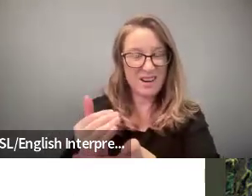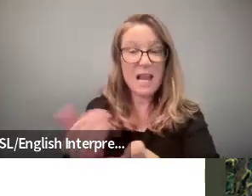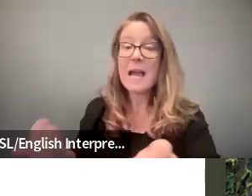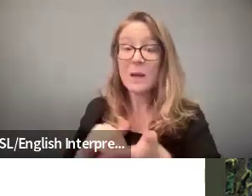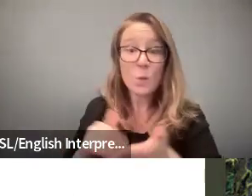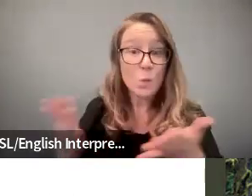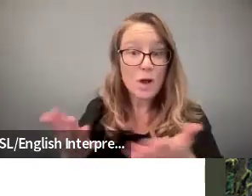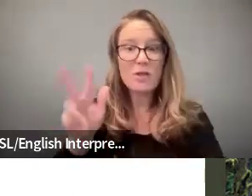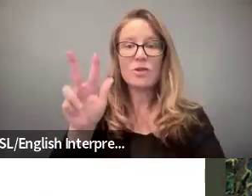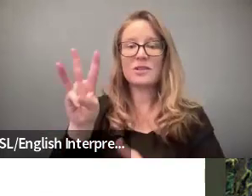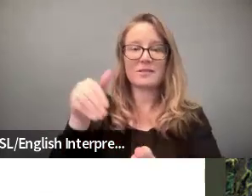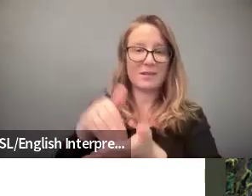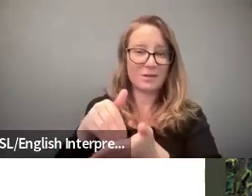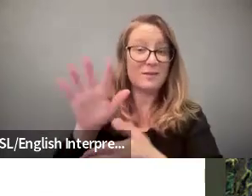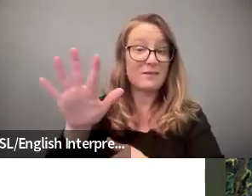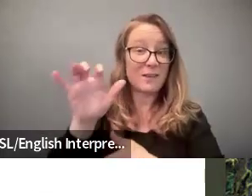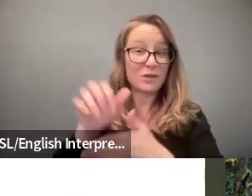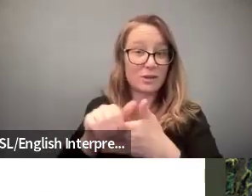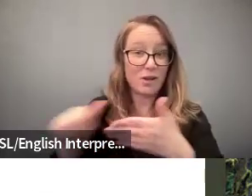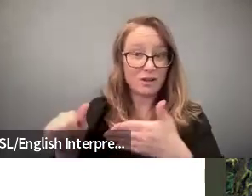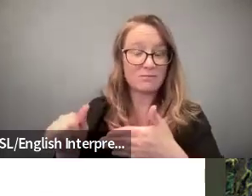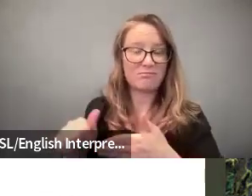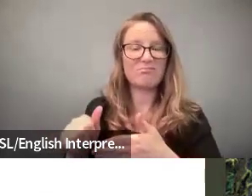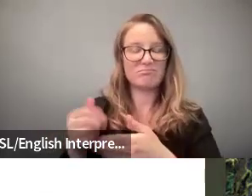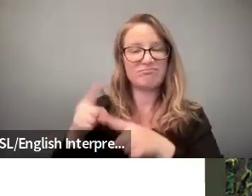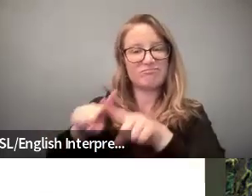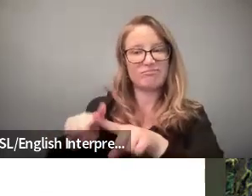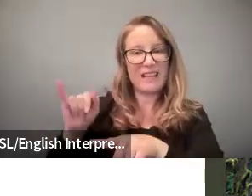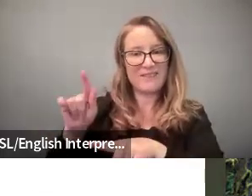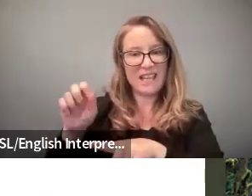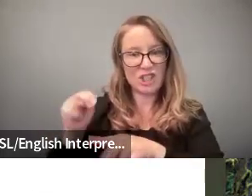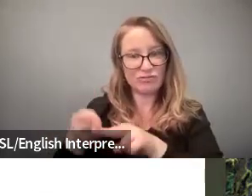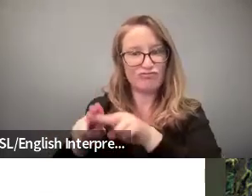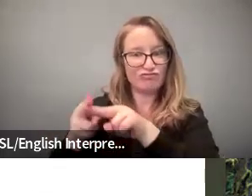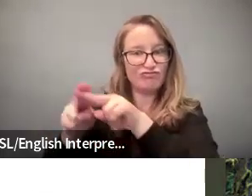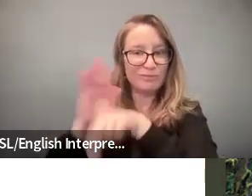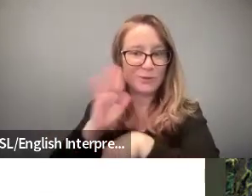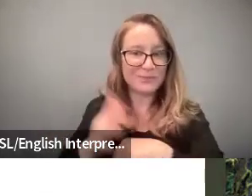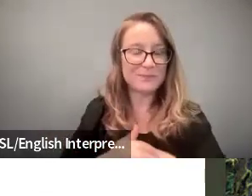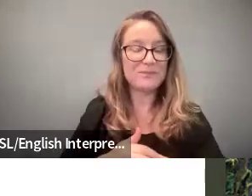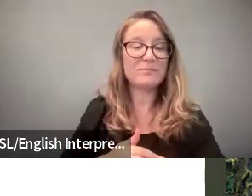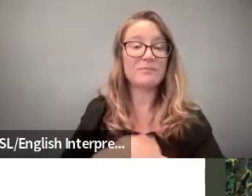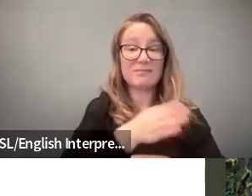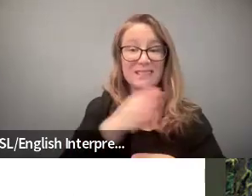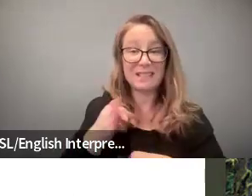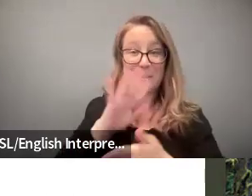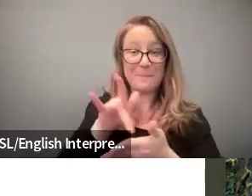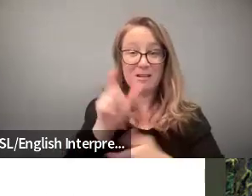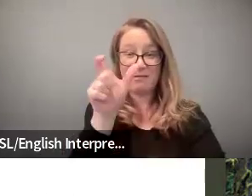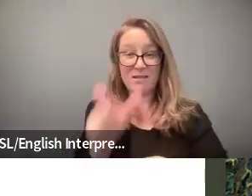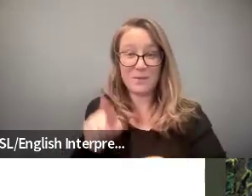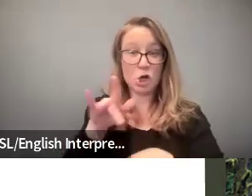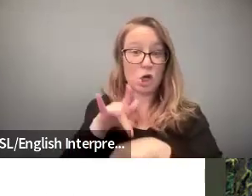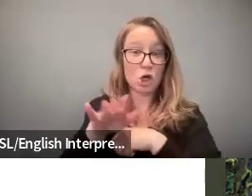is $36,500 adjusted for inflation. The middle column there is the